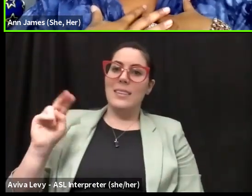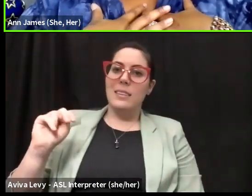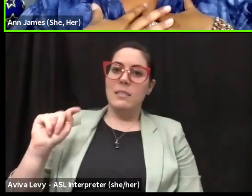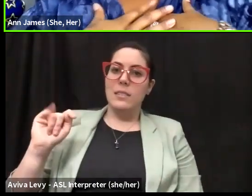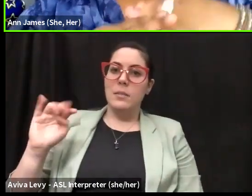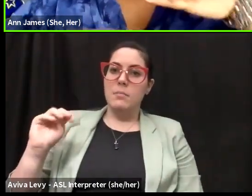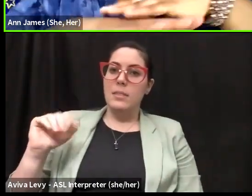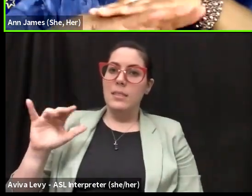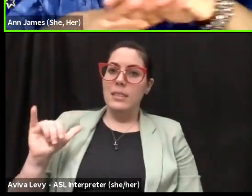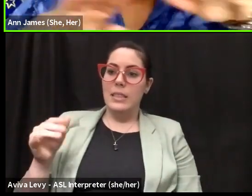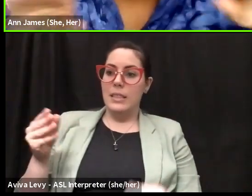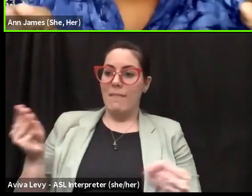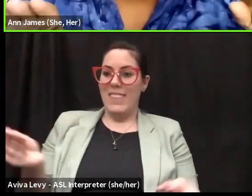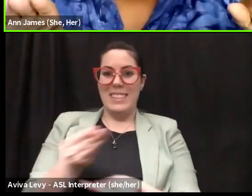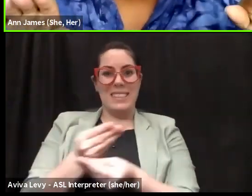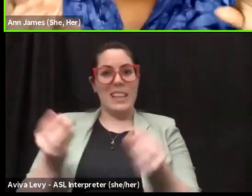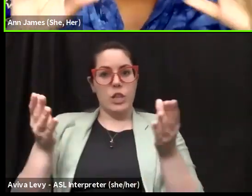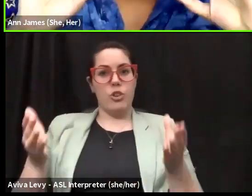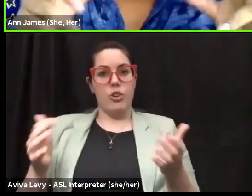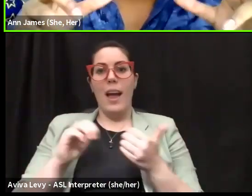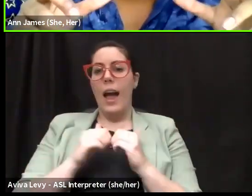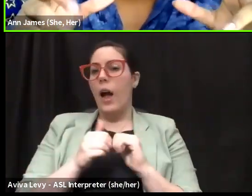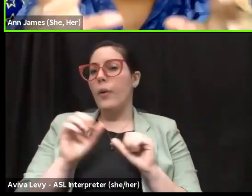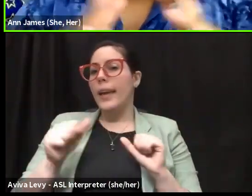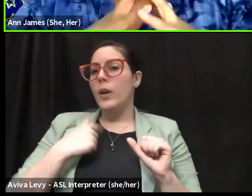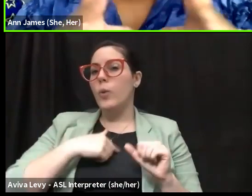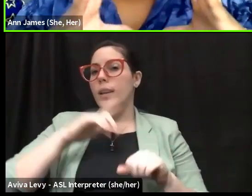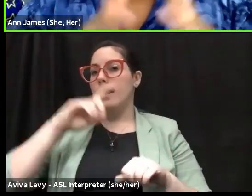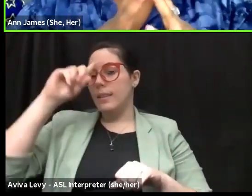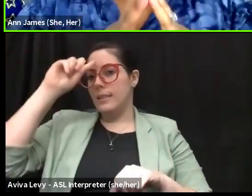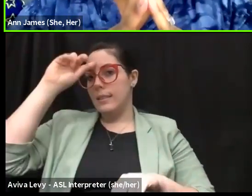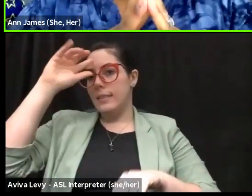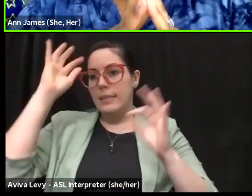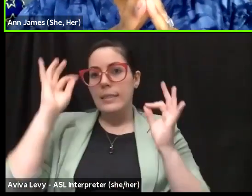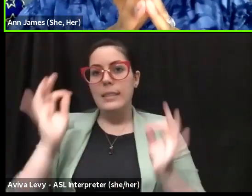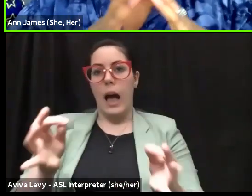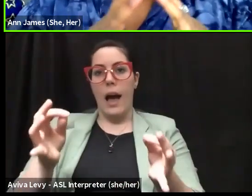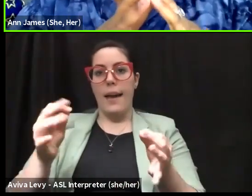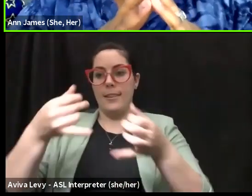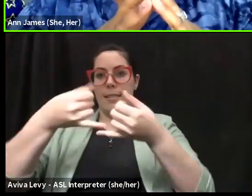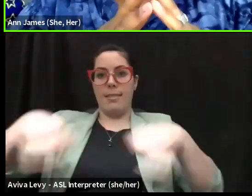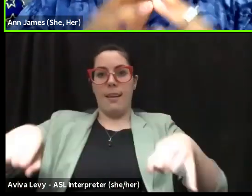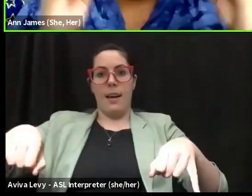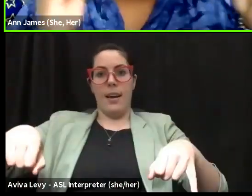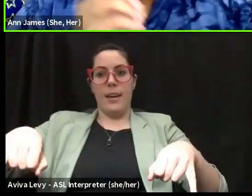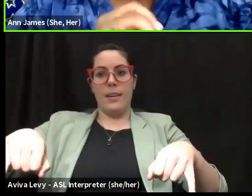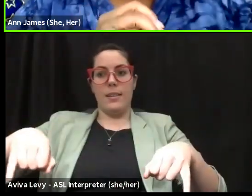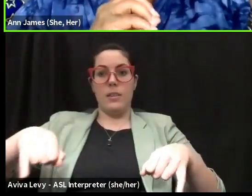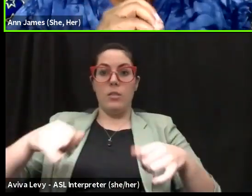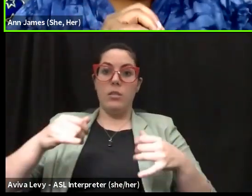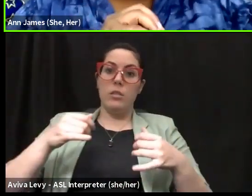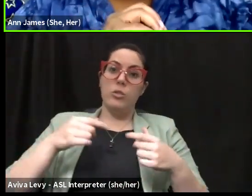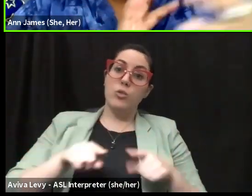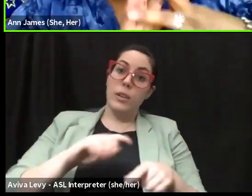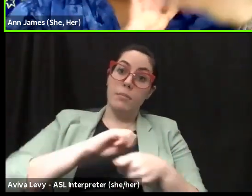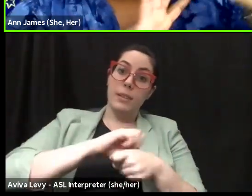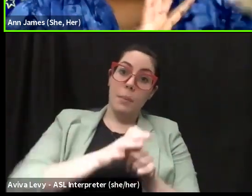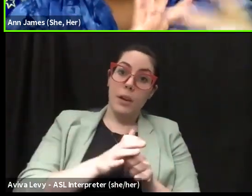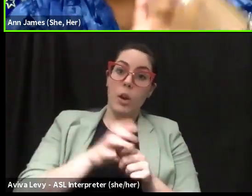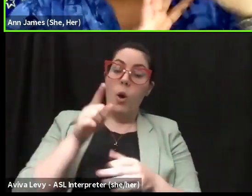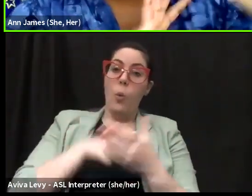facilitators, going to draw the line in this time of the pandemic about what is